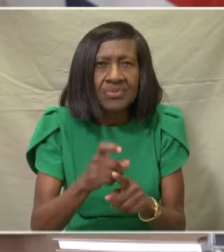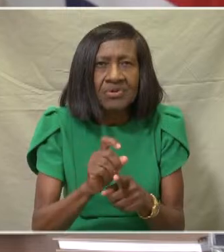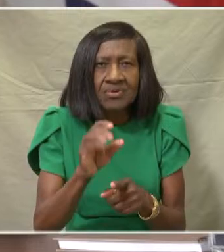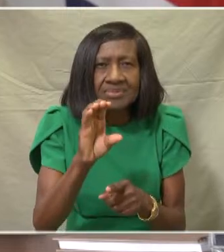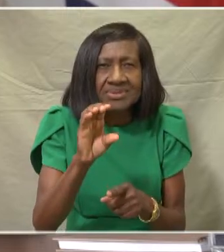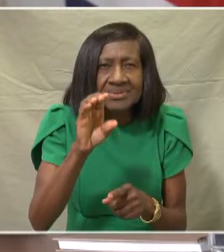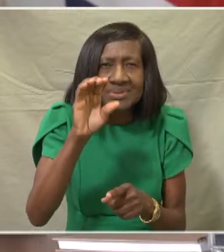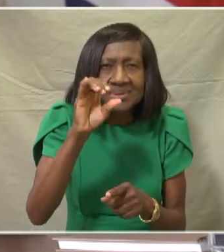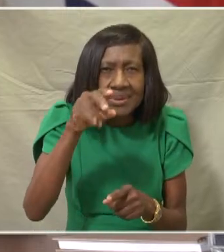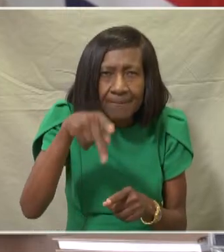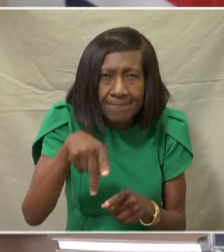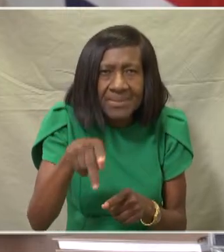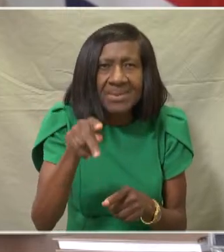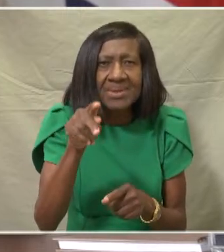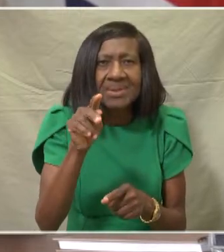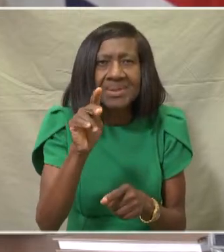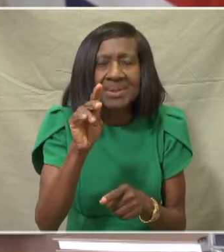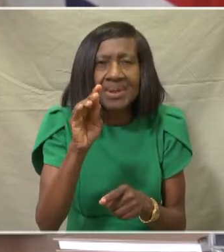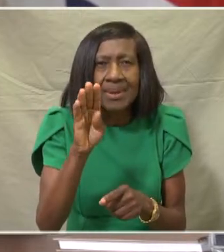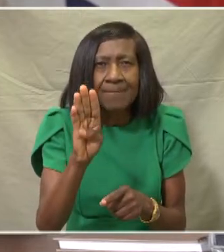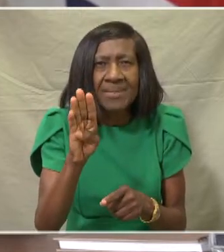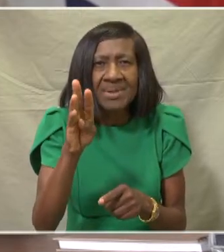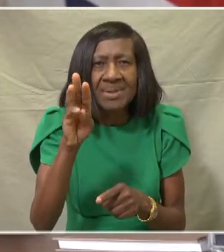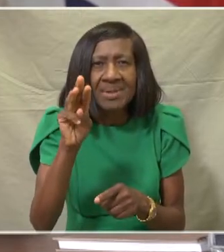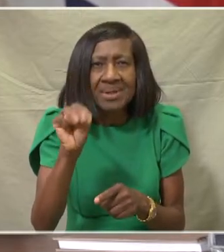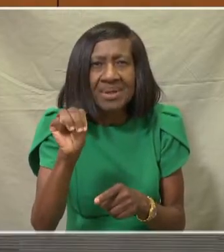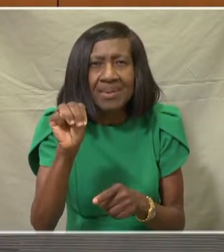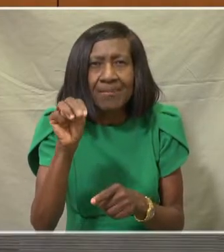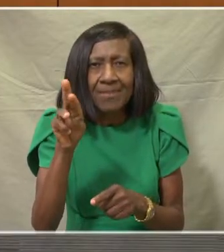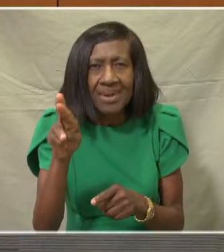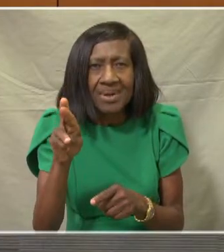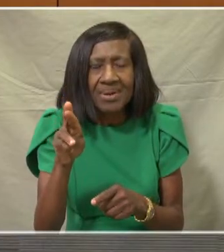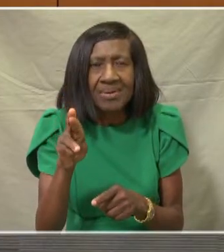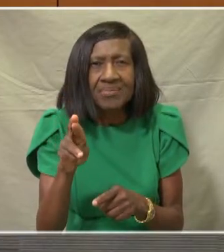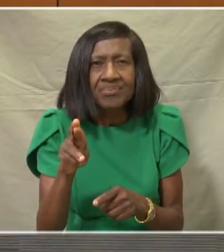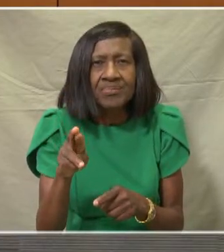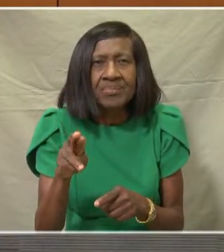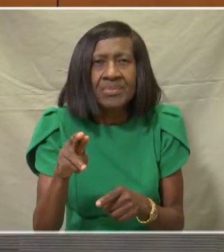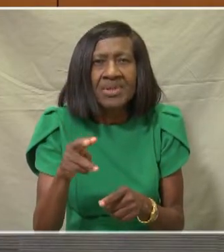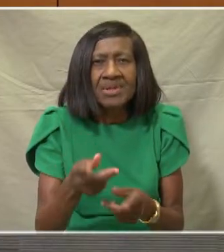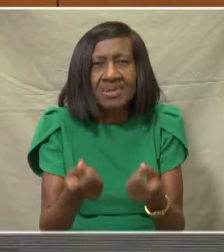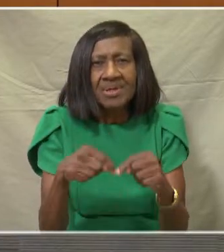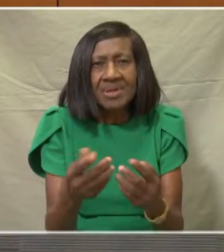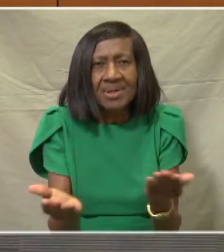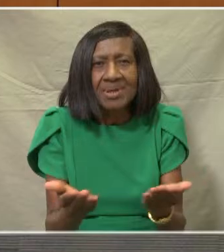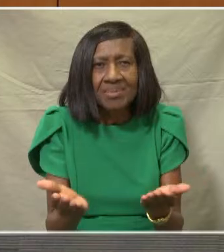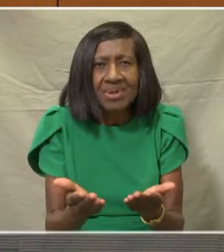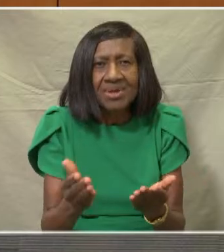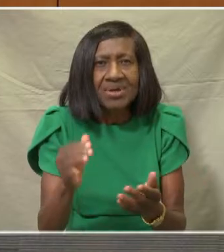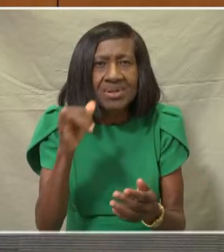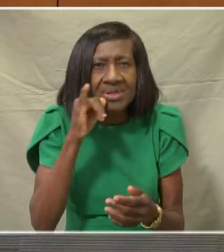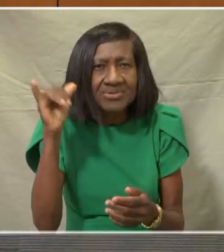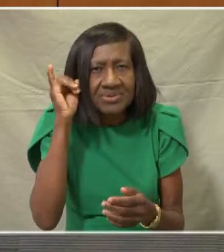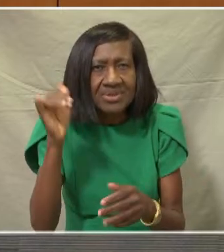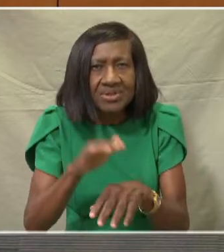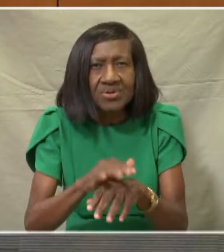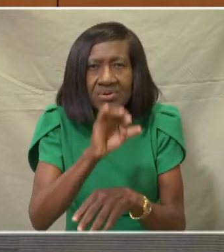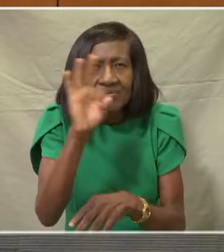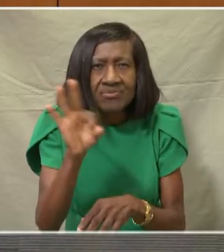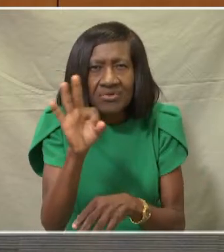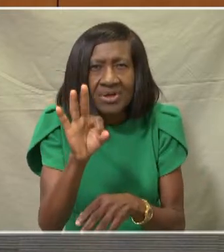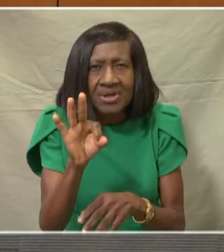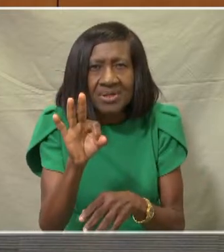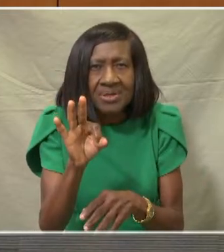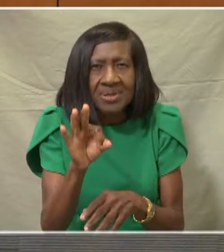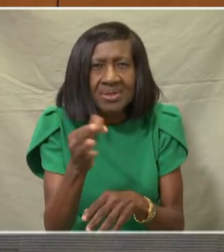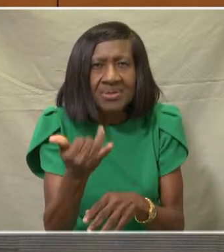CPA-BIMR is organising the mission. We arrived yesterday, and on Friday we will be joined by 3